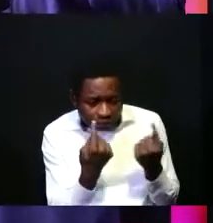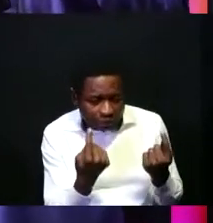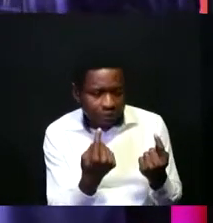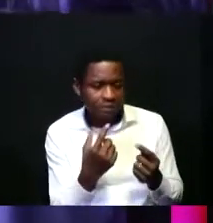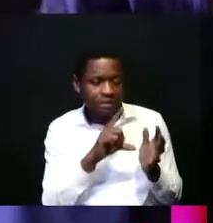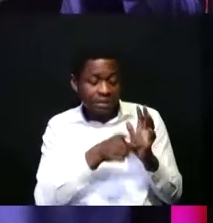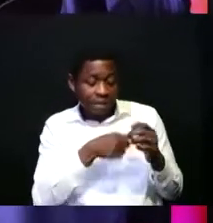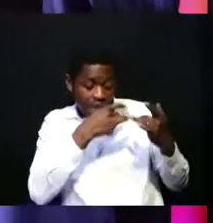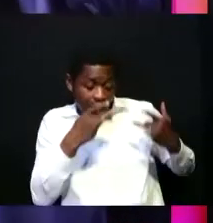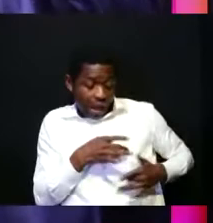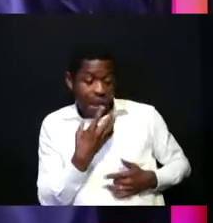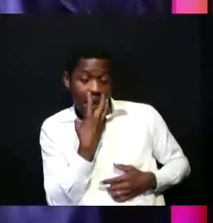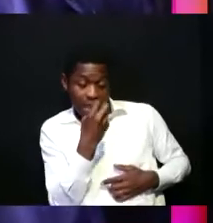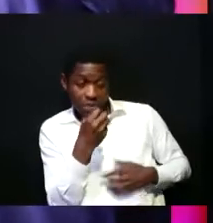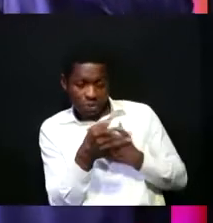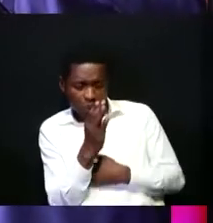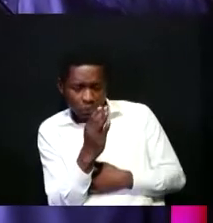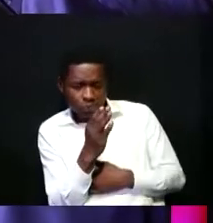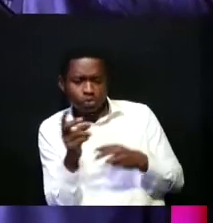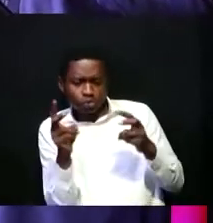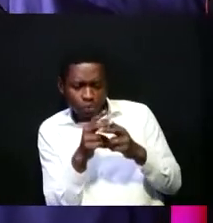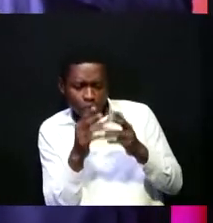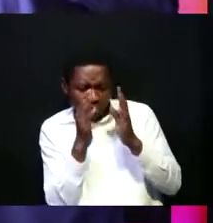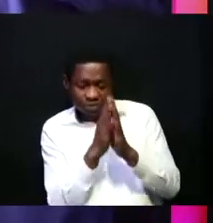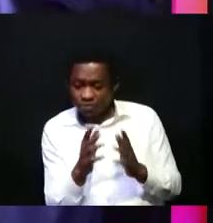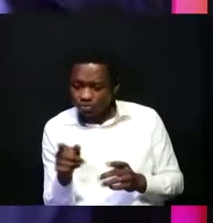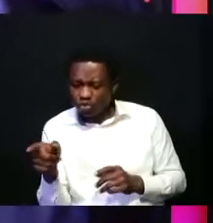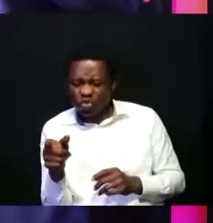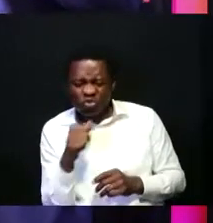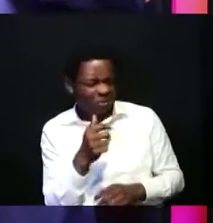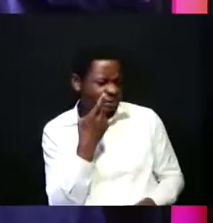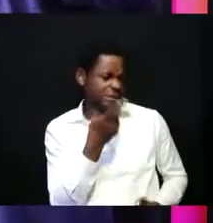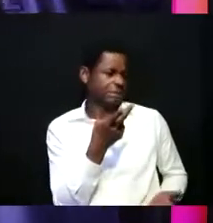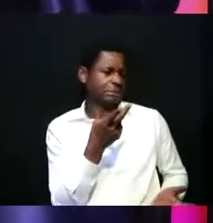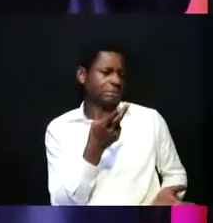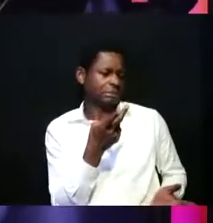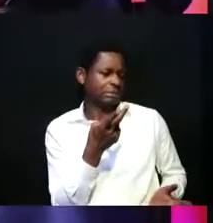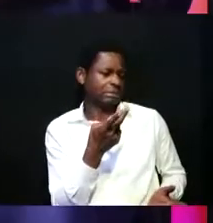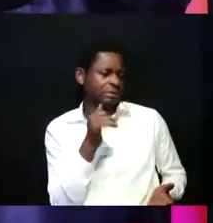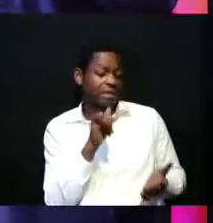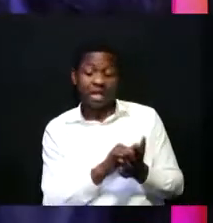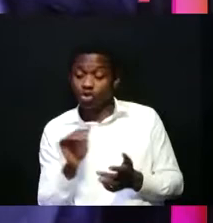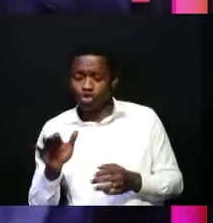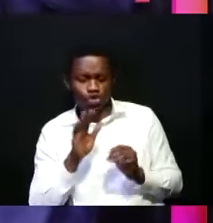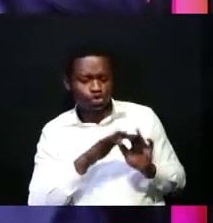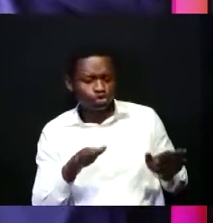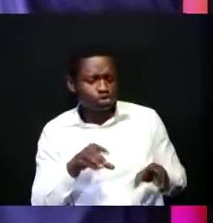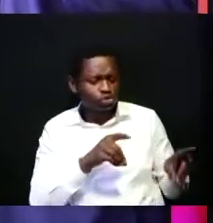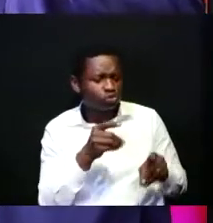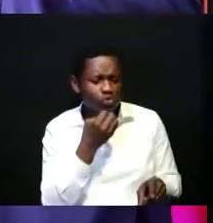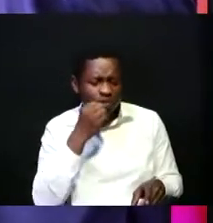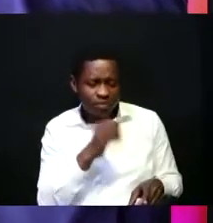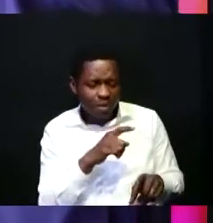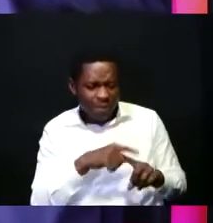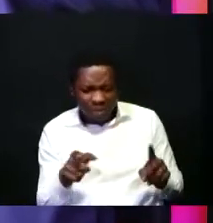their hearts. It means that he didn't see them do anything evil. But he knows they are